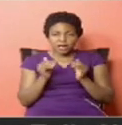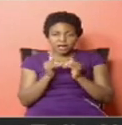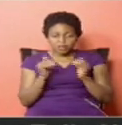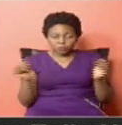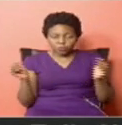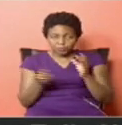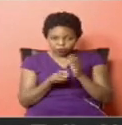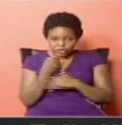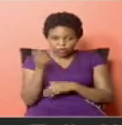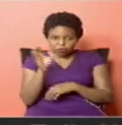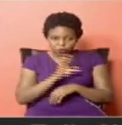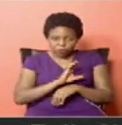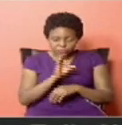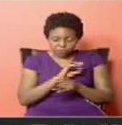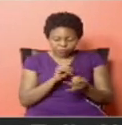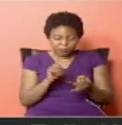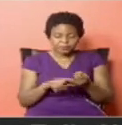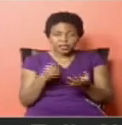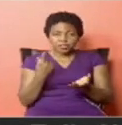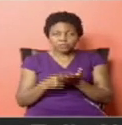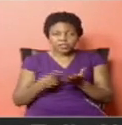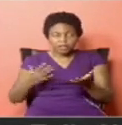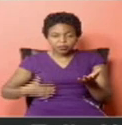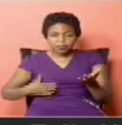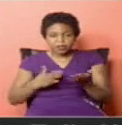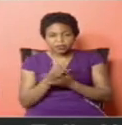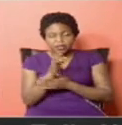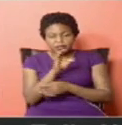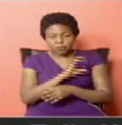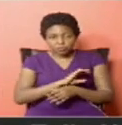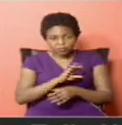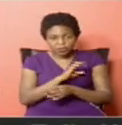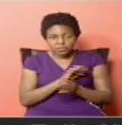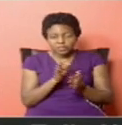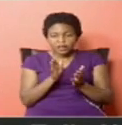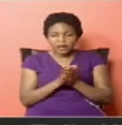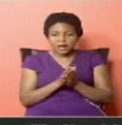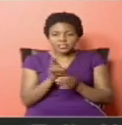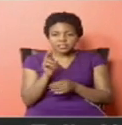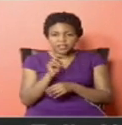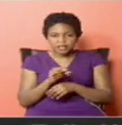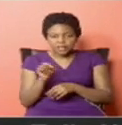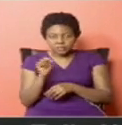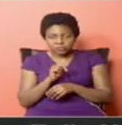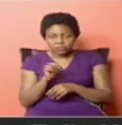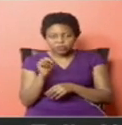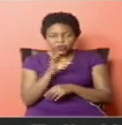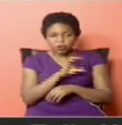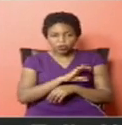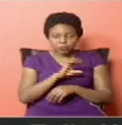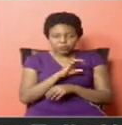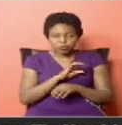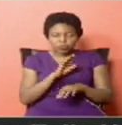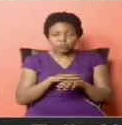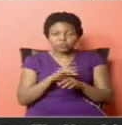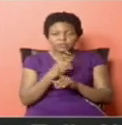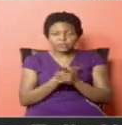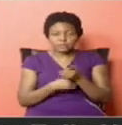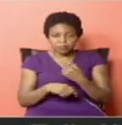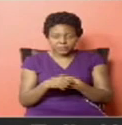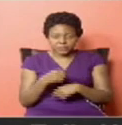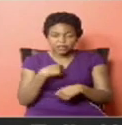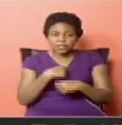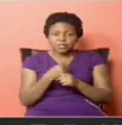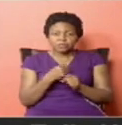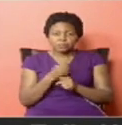Opportunities Commission, the Uganda Human Rights Commission, and the National Commission on Disability, so that they